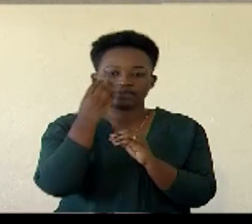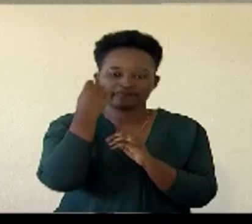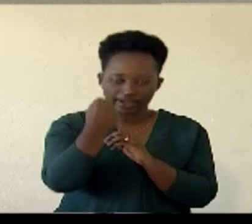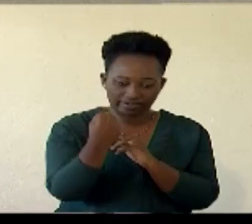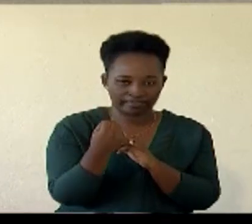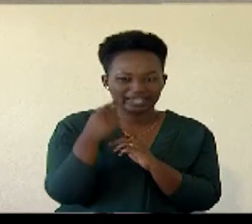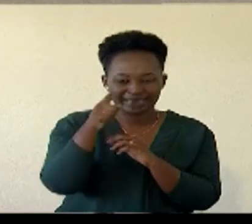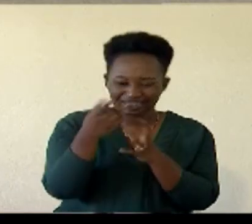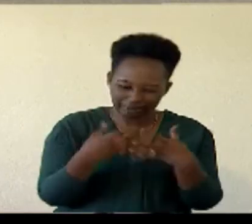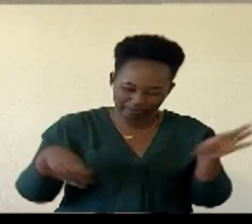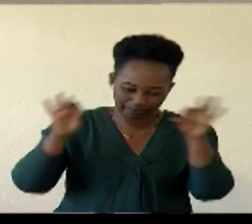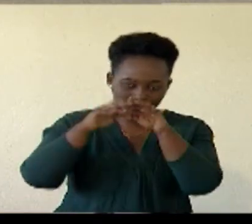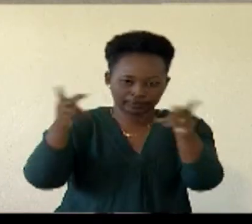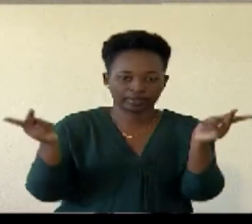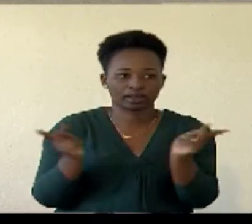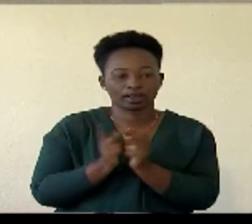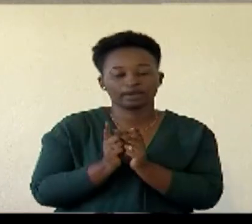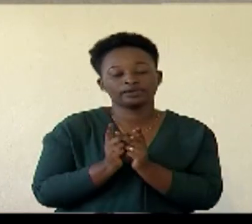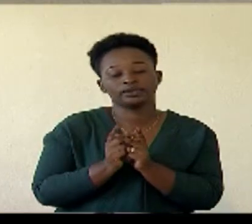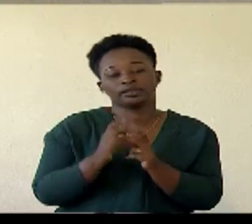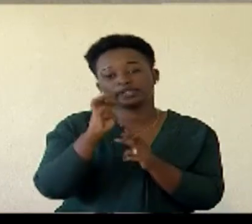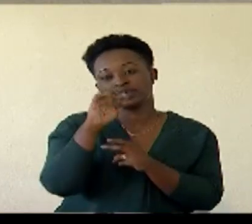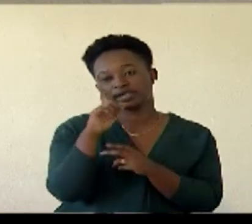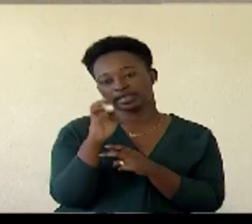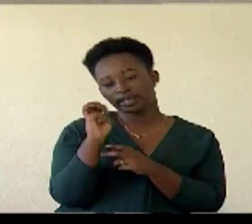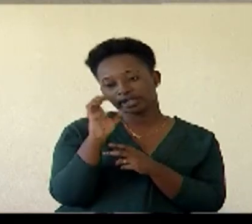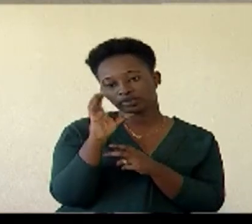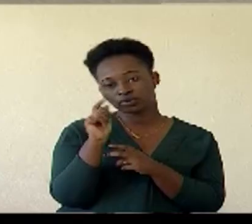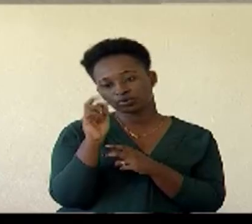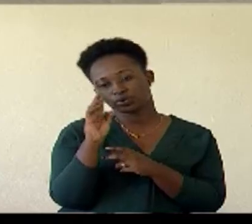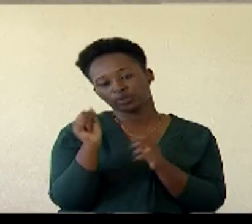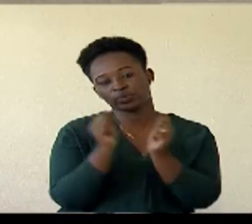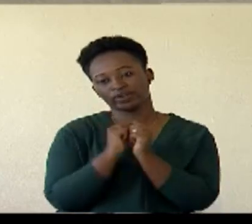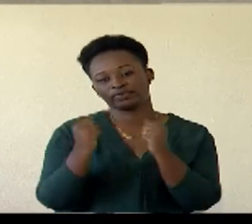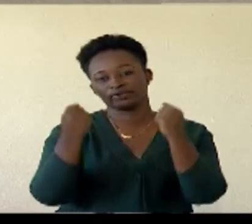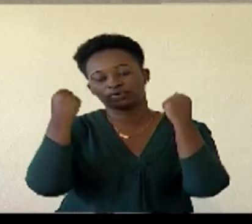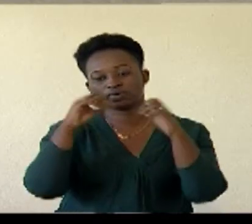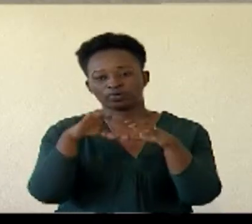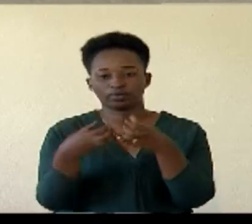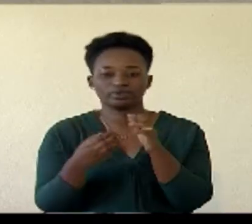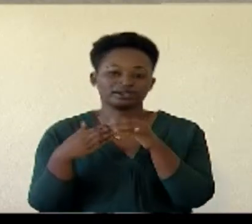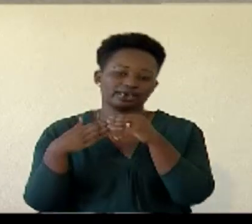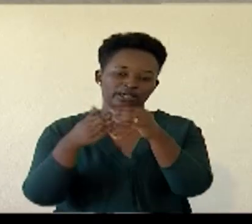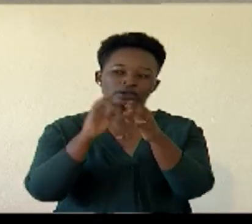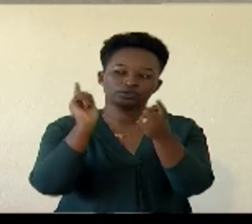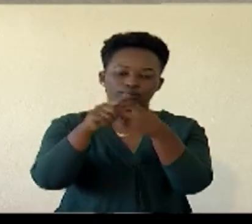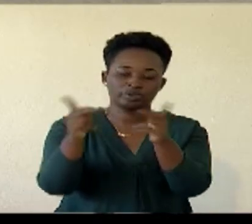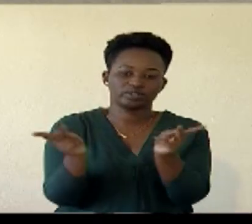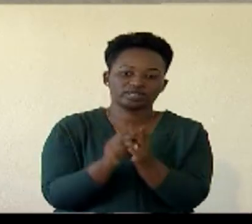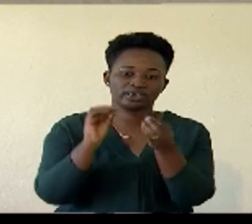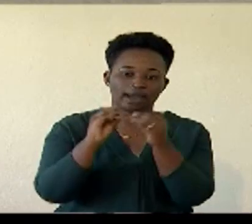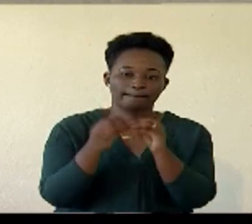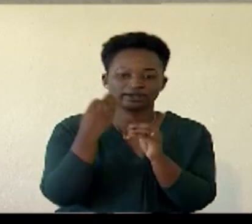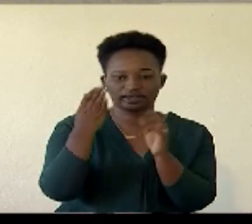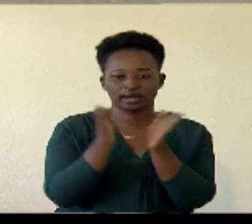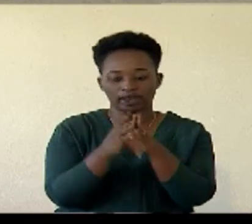positions, electron withdrawing groups direct other substituents to position number 3 and position number 5.